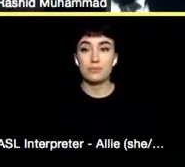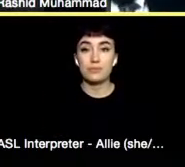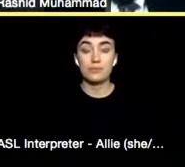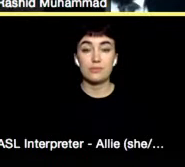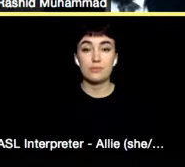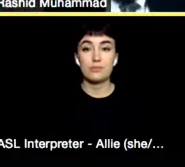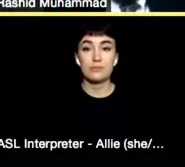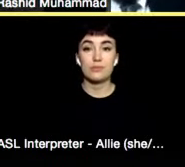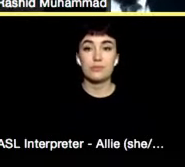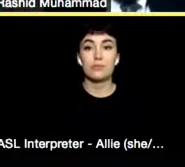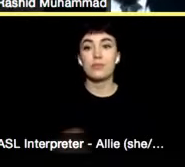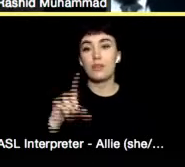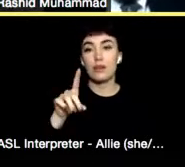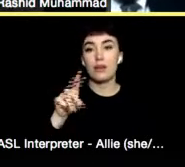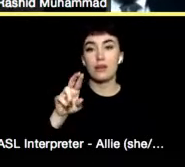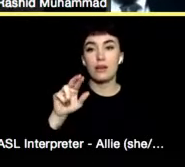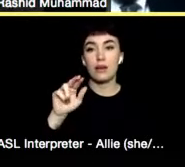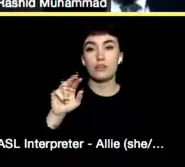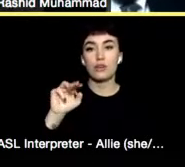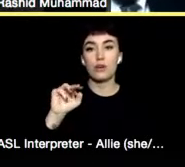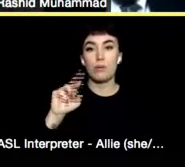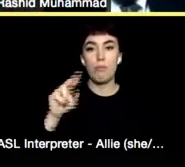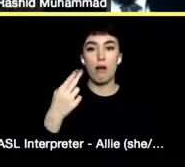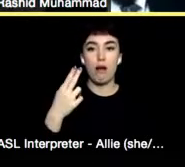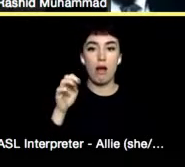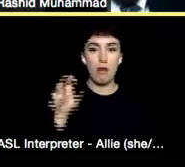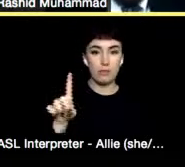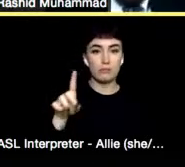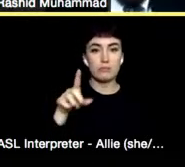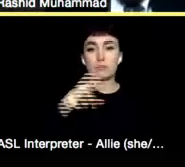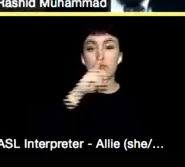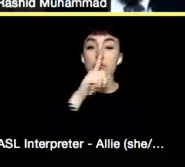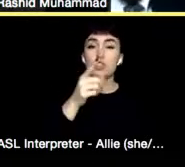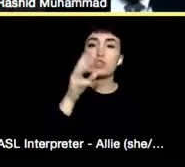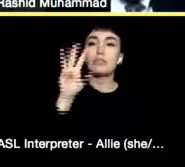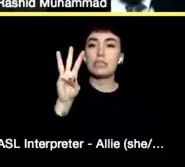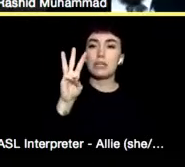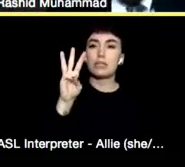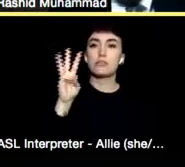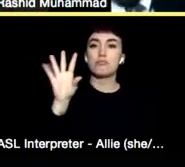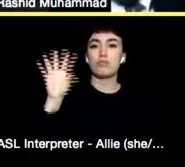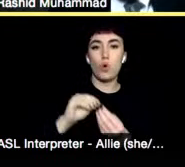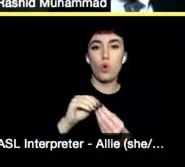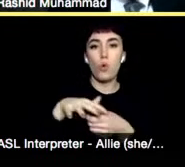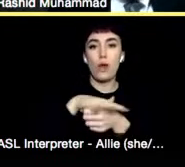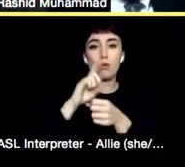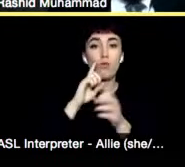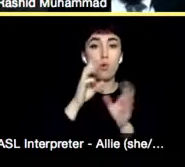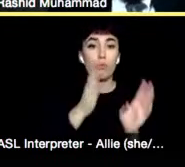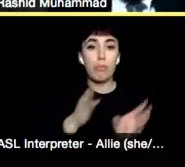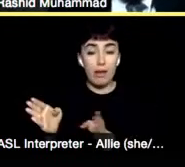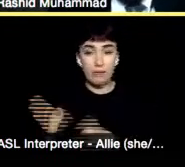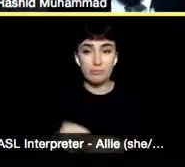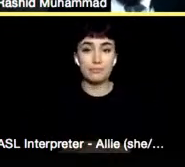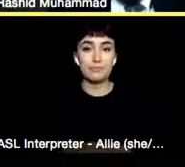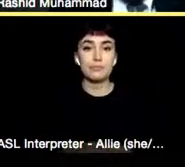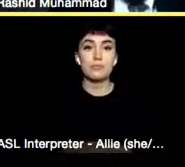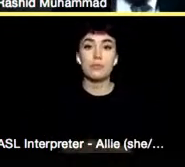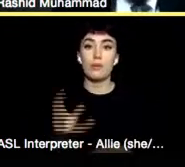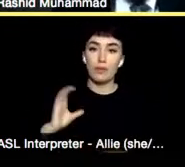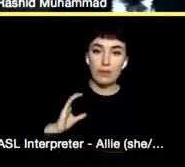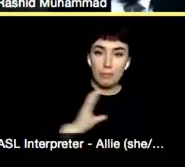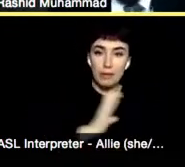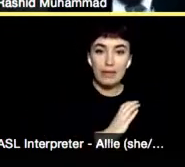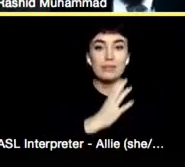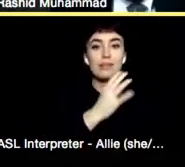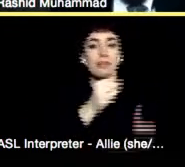As Sarah mentioned, thank you, Sarah, there are 6 overall areas of the plan which the committees and